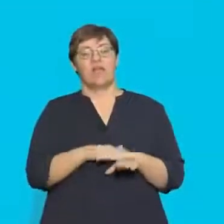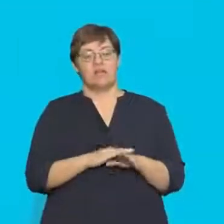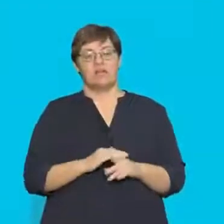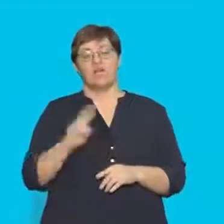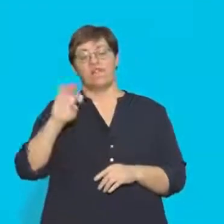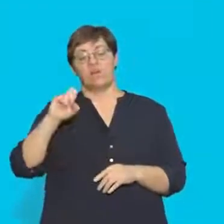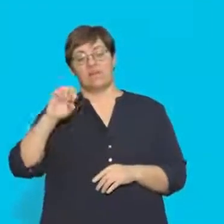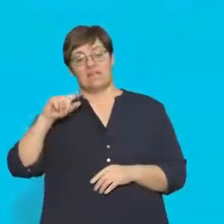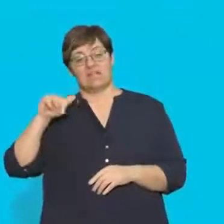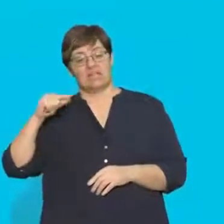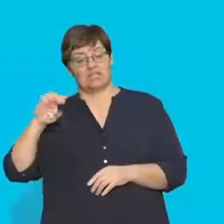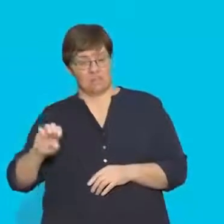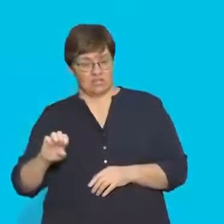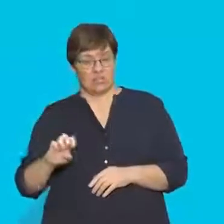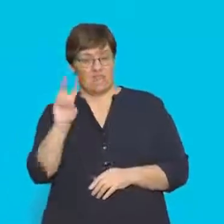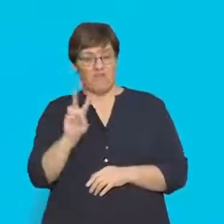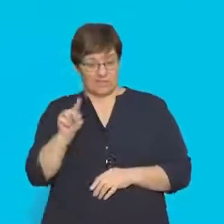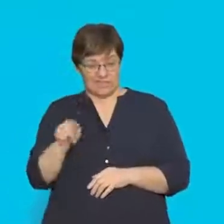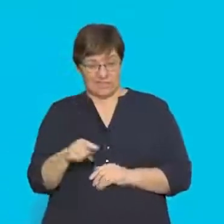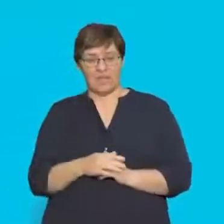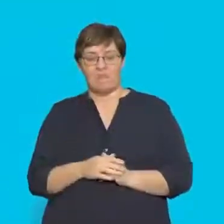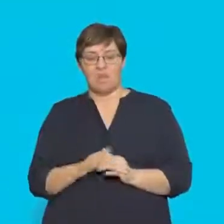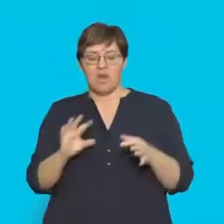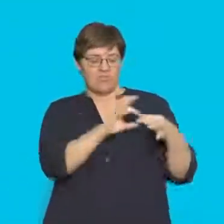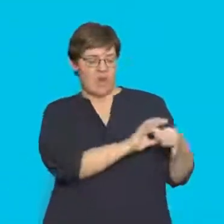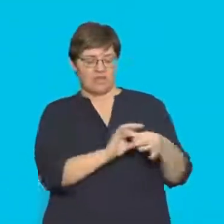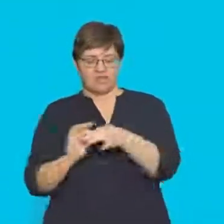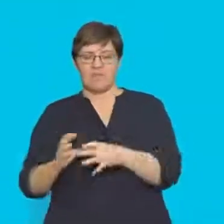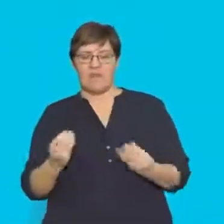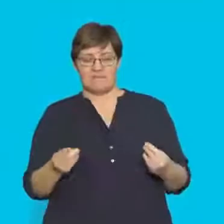voltage, there's obviously a relationship between them. And I'd